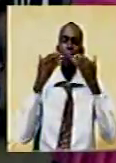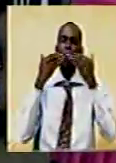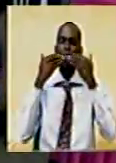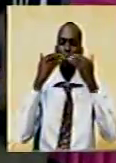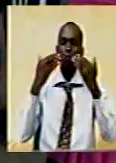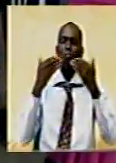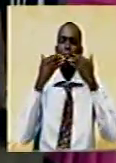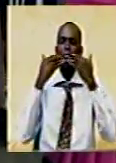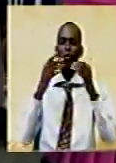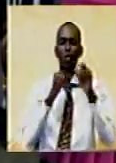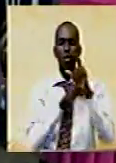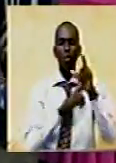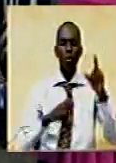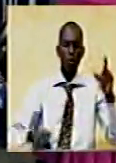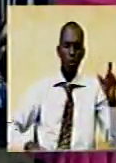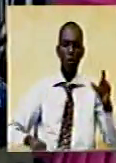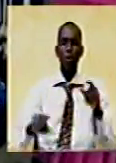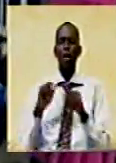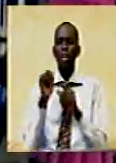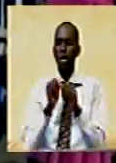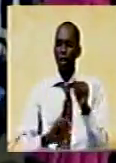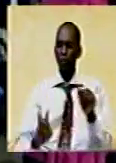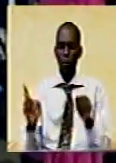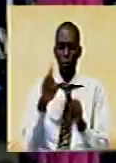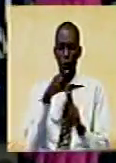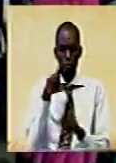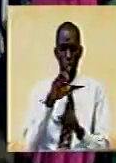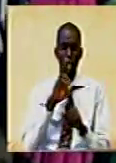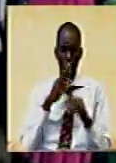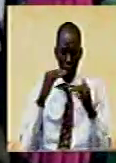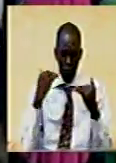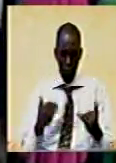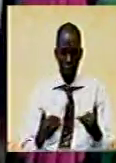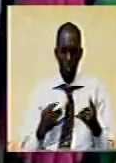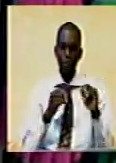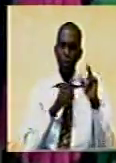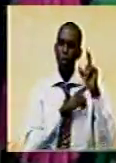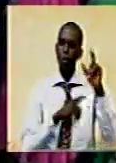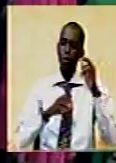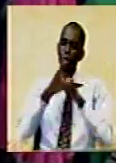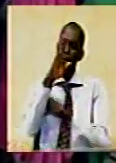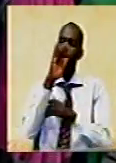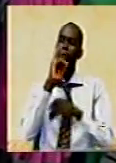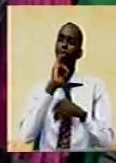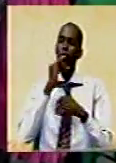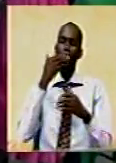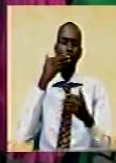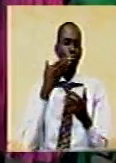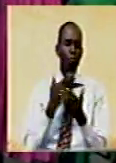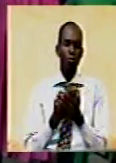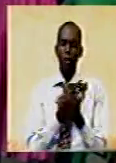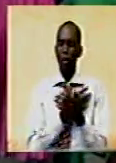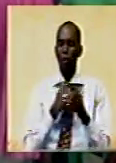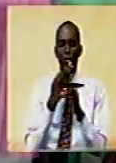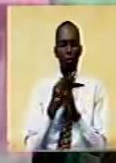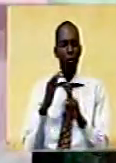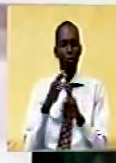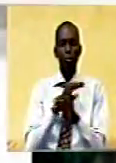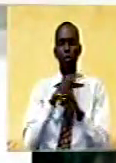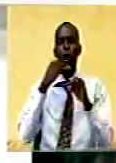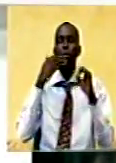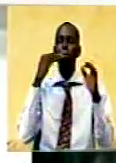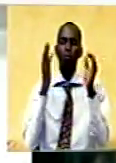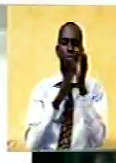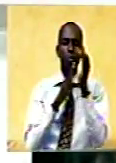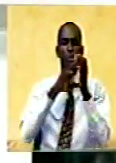locations, in all the satellite location. Worship the name of the Lord. God is